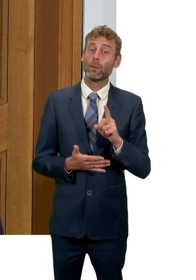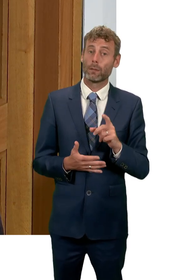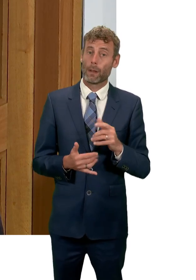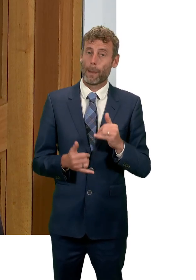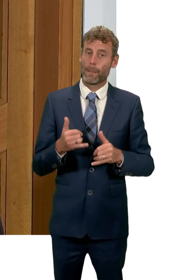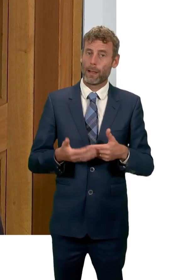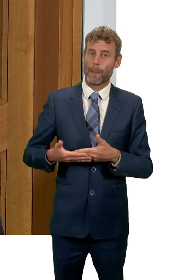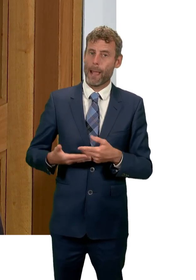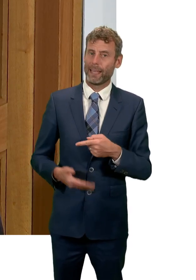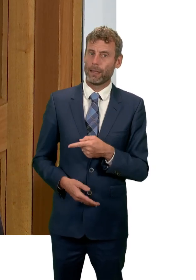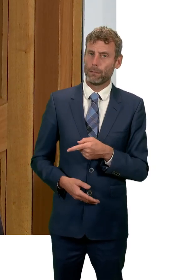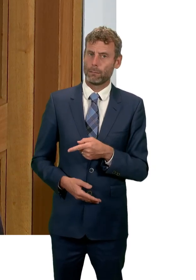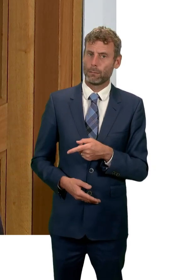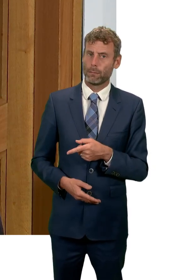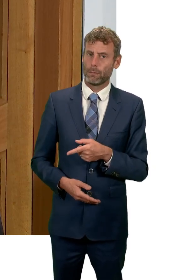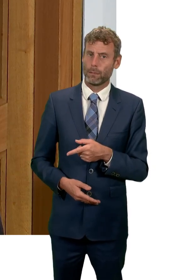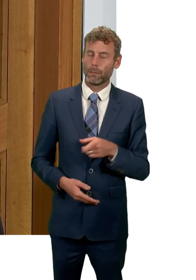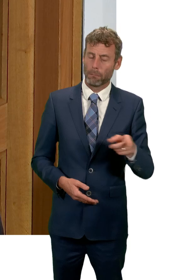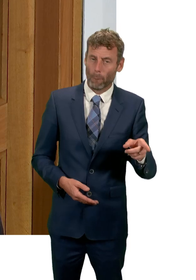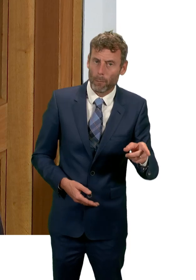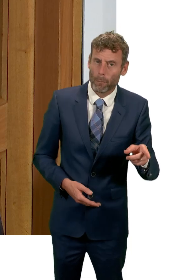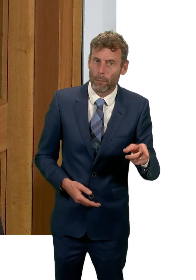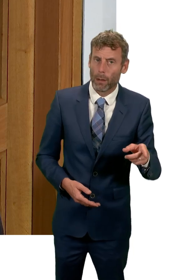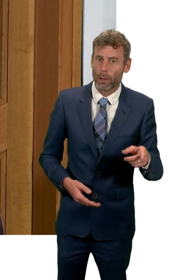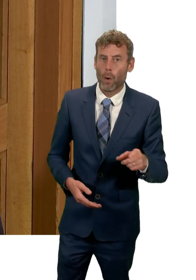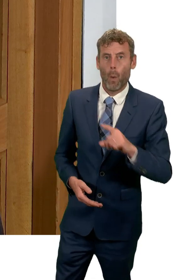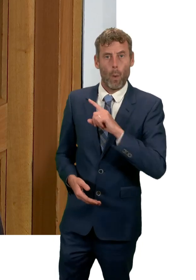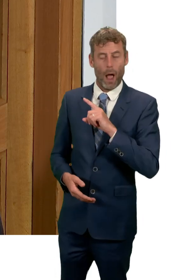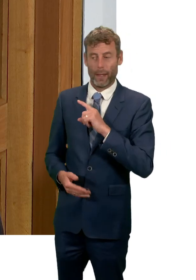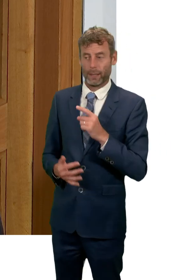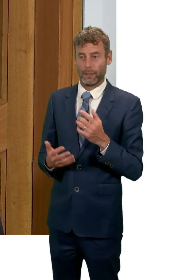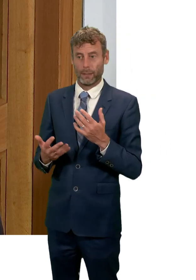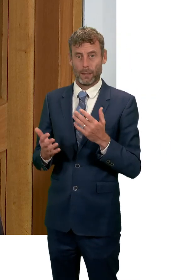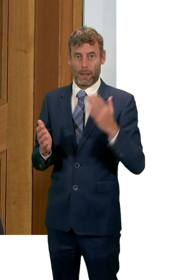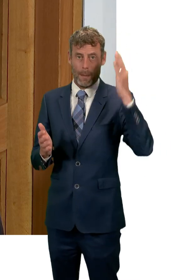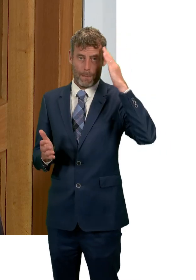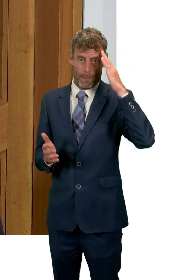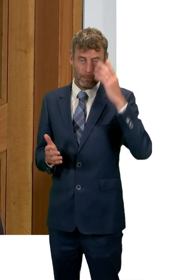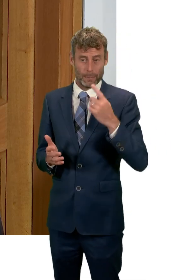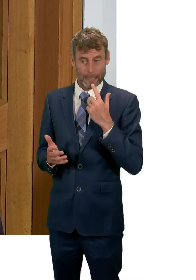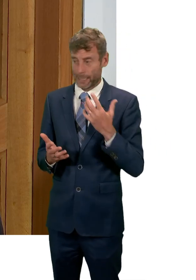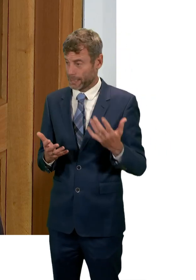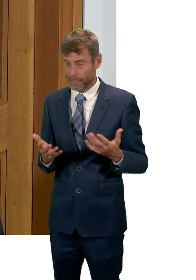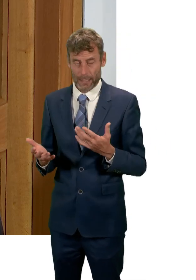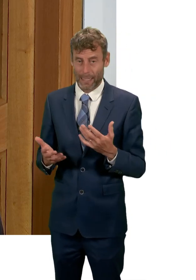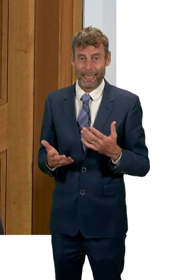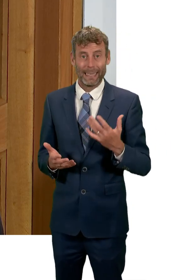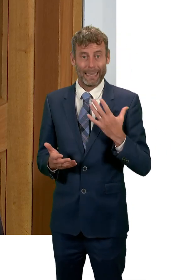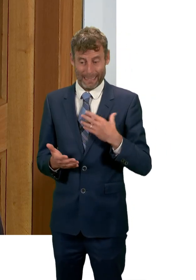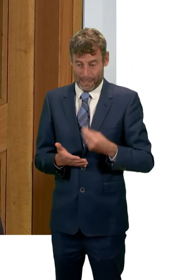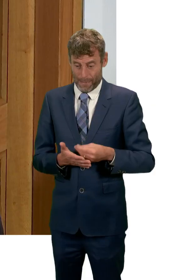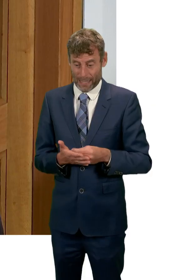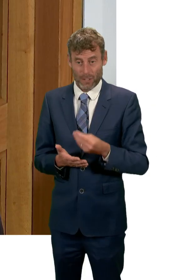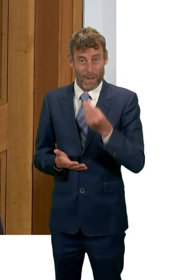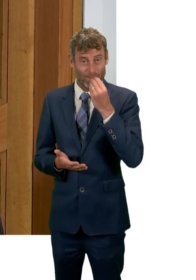using that in the correct way, because mums are facing food poverty and they're using money to feed the family and